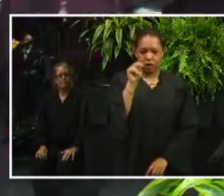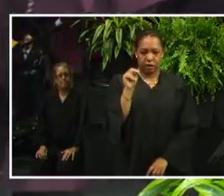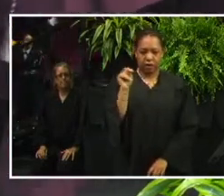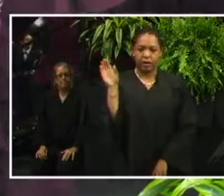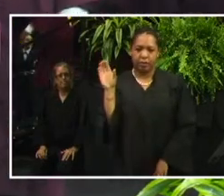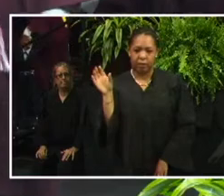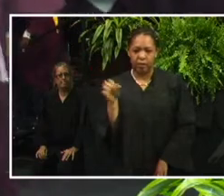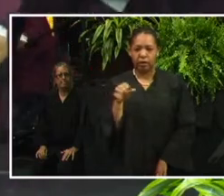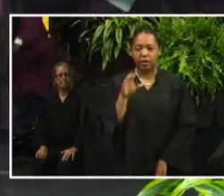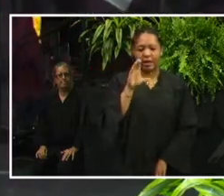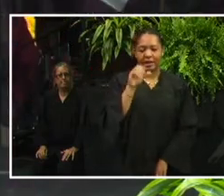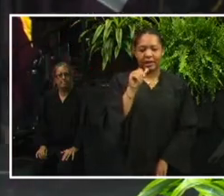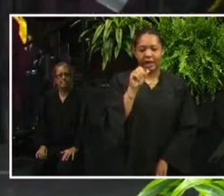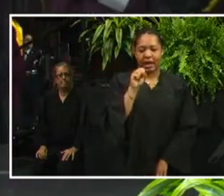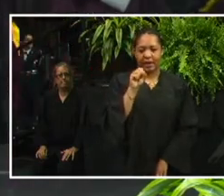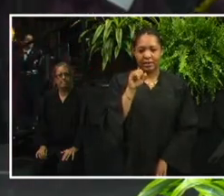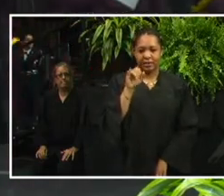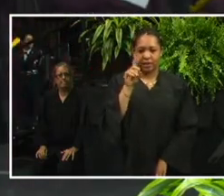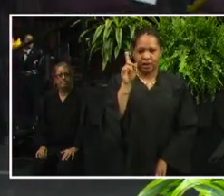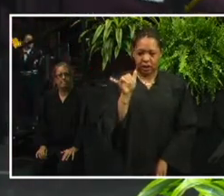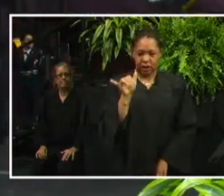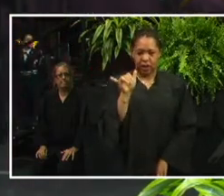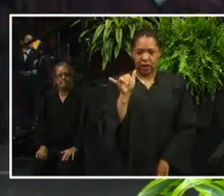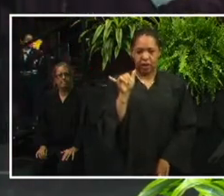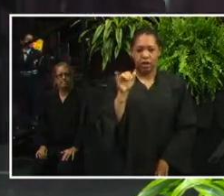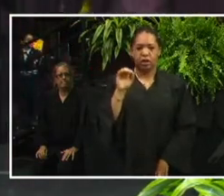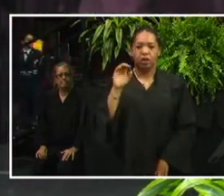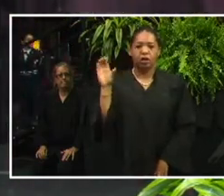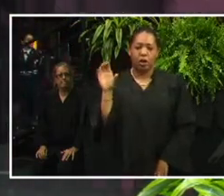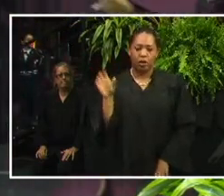Cassidy Azana Palmer.